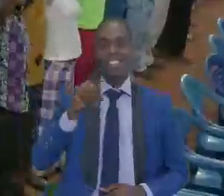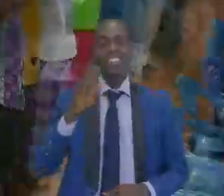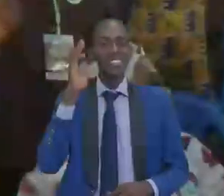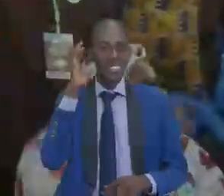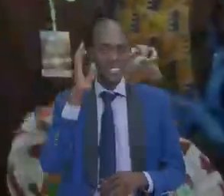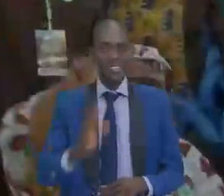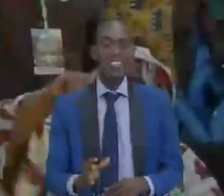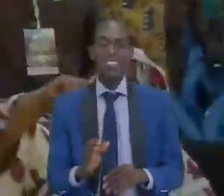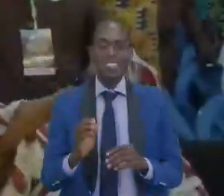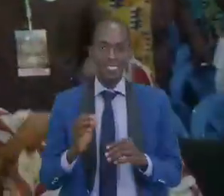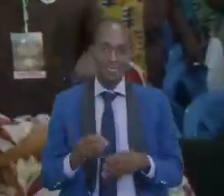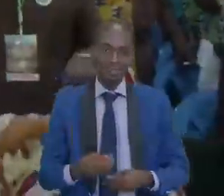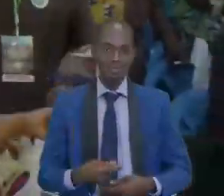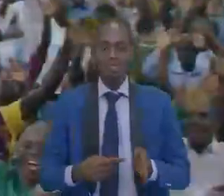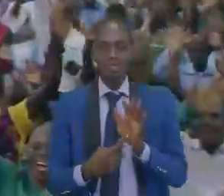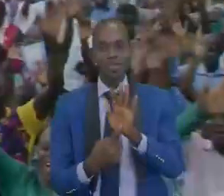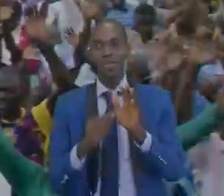world.